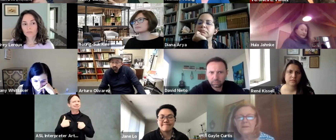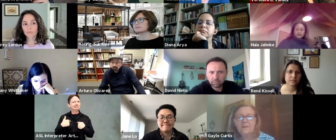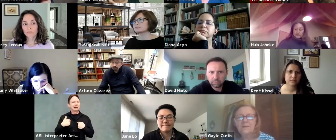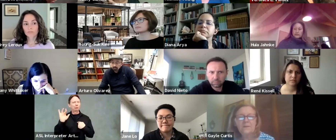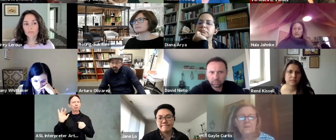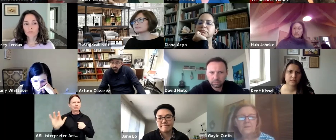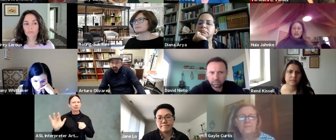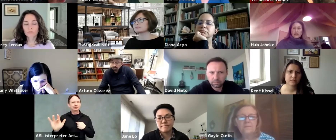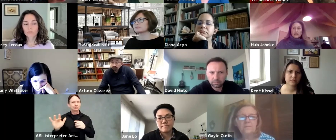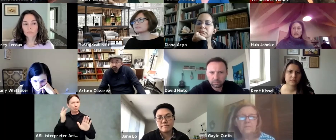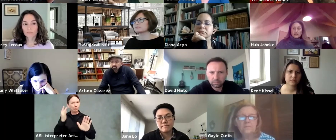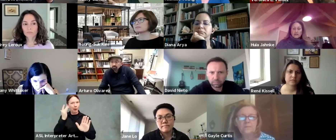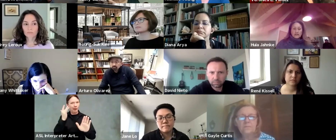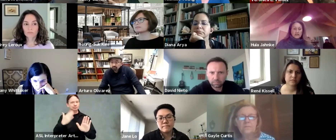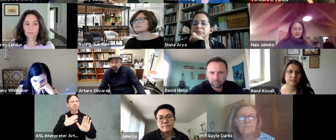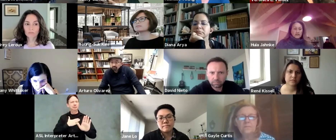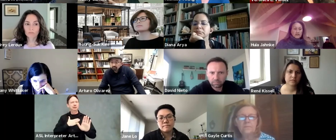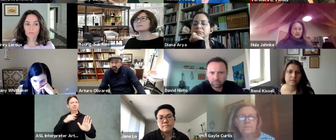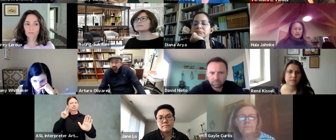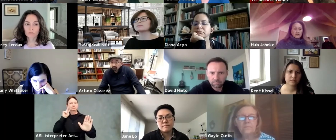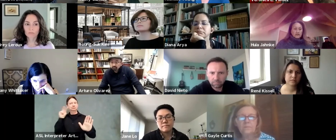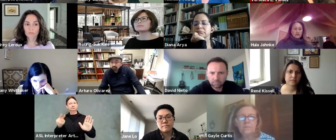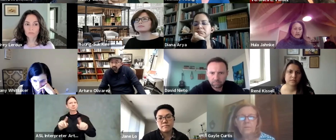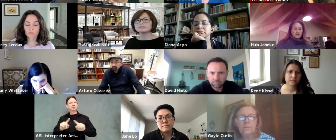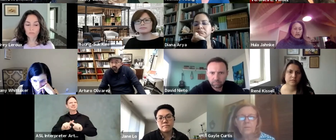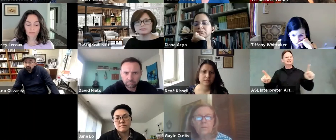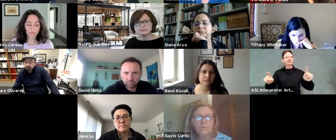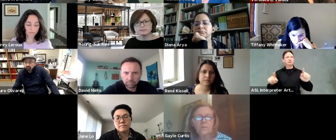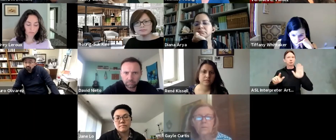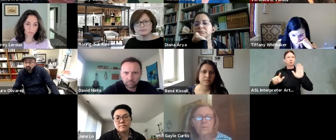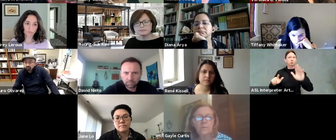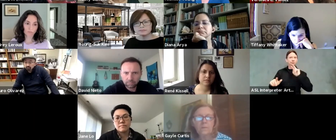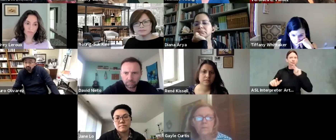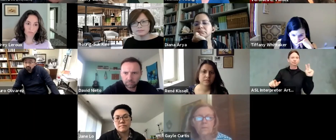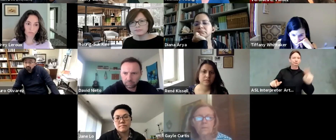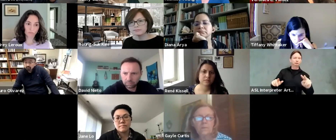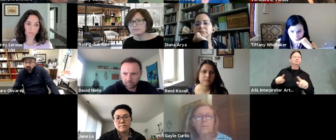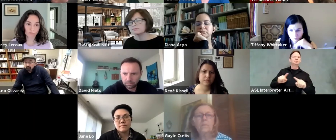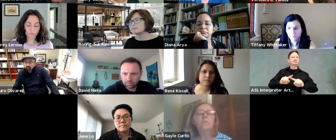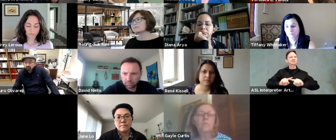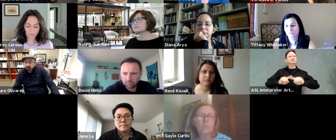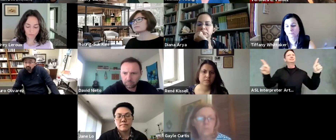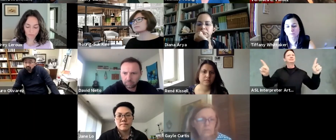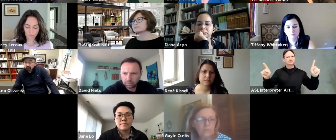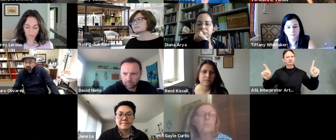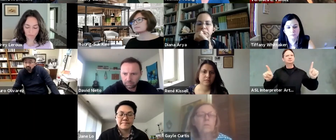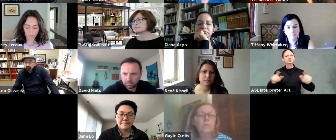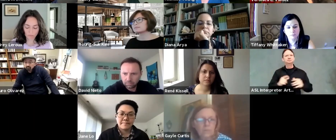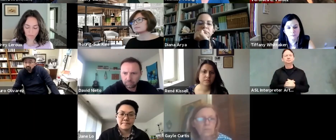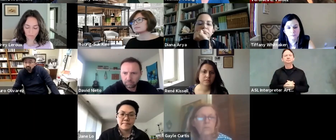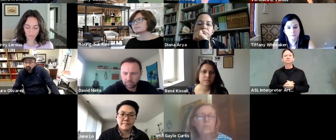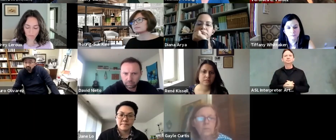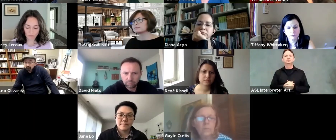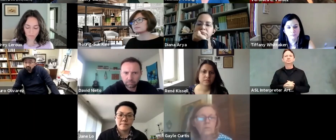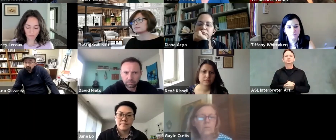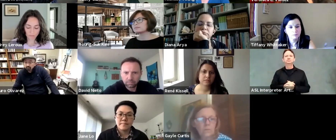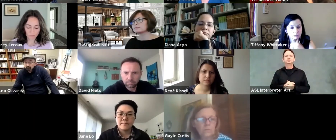you log in at the top of that page, that's where you get to the information about your membership lists and your financial reports.